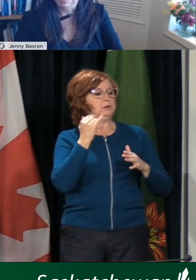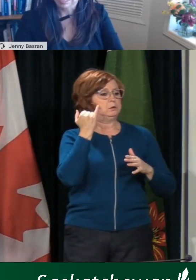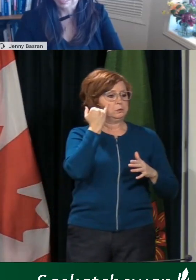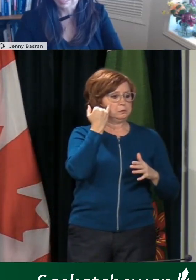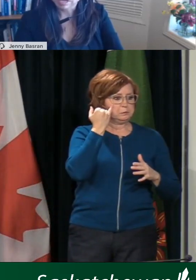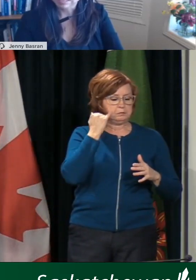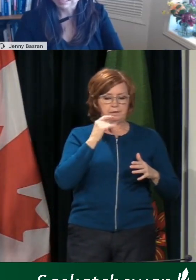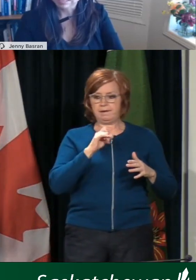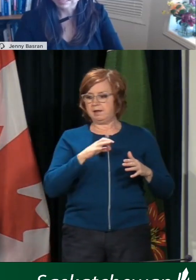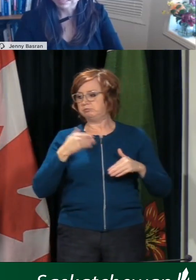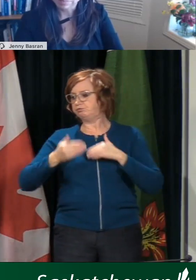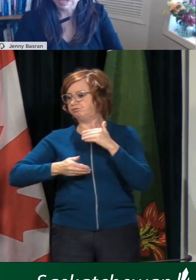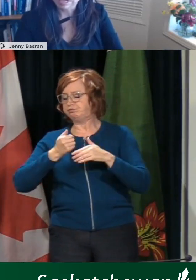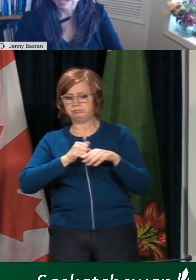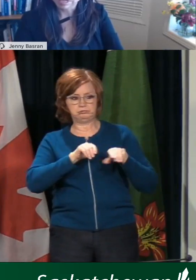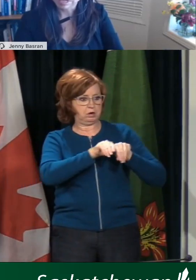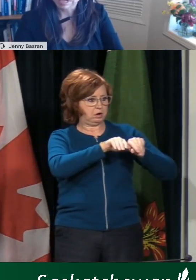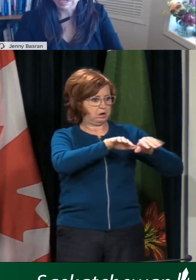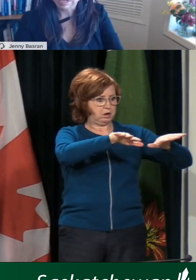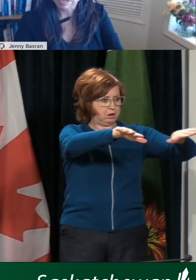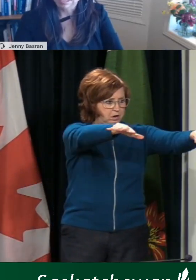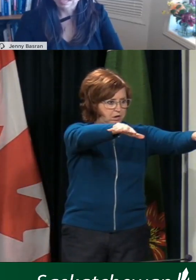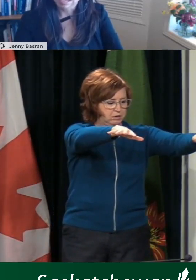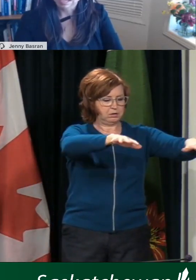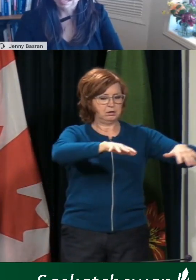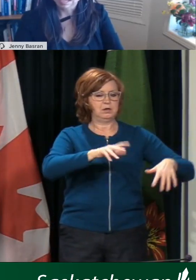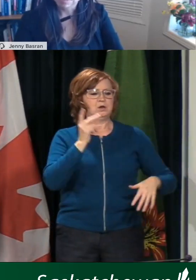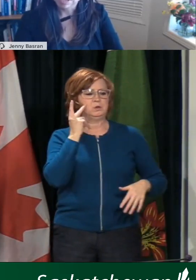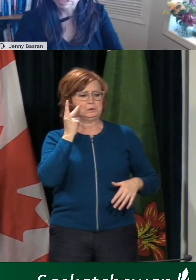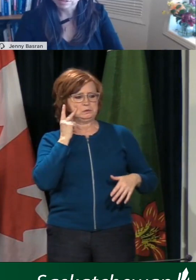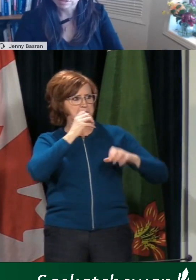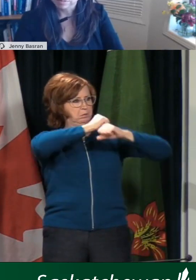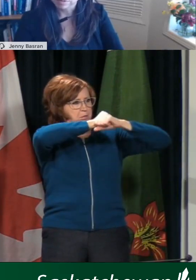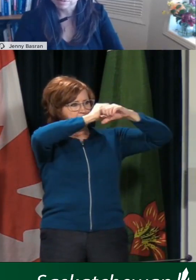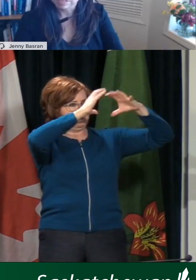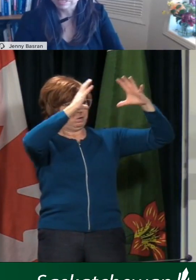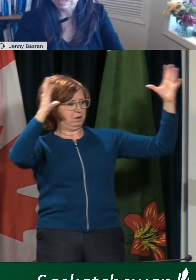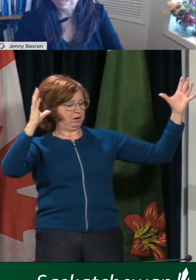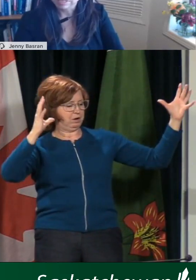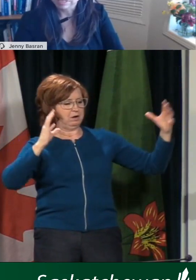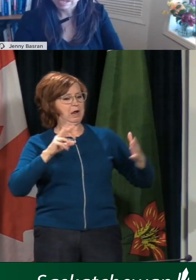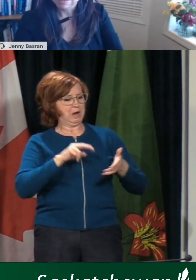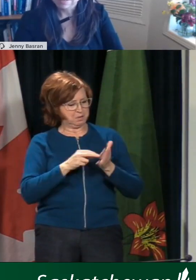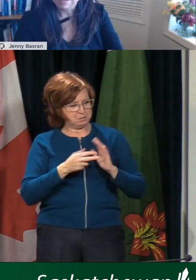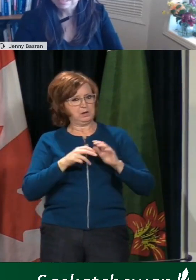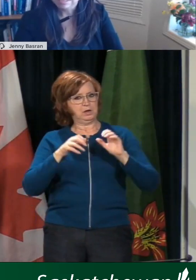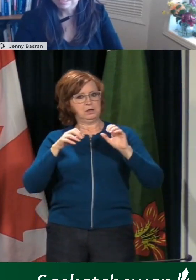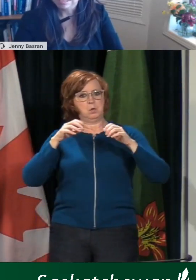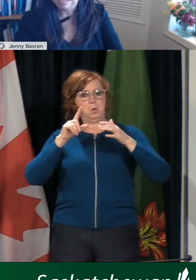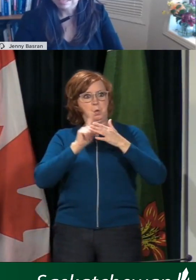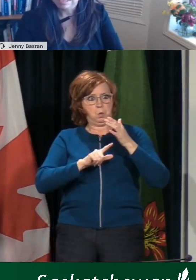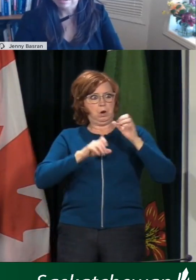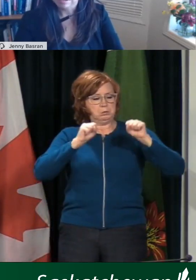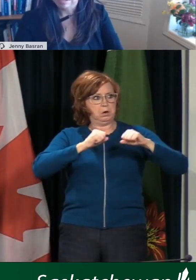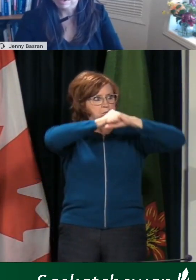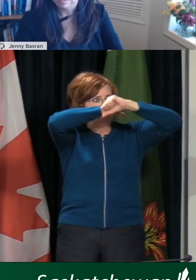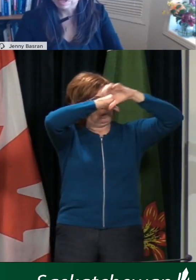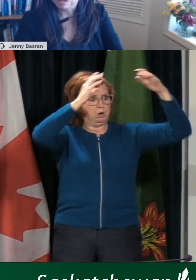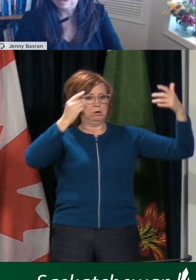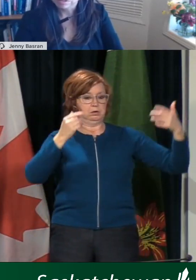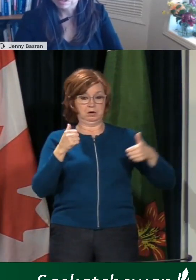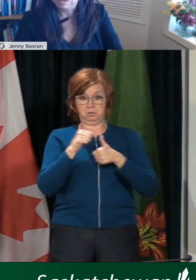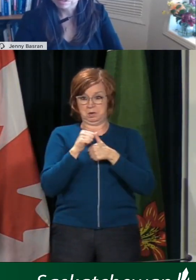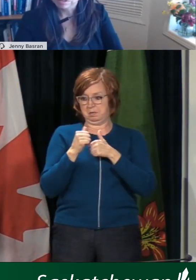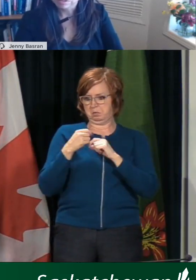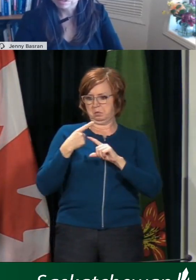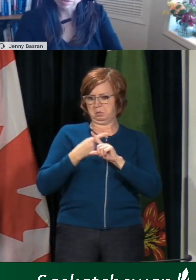plan for as a system. And it allows us to understand the base to run what-if scenarios. And that was the number that we used when we did